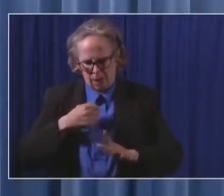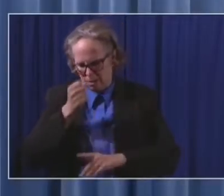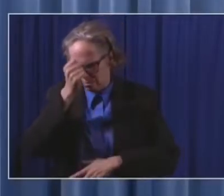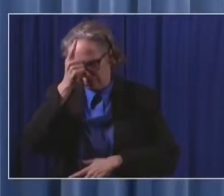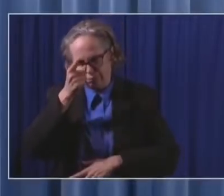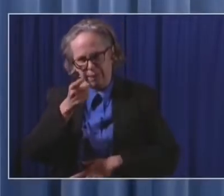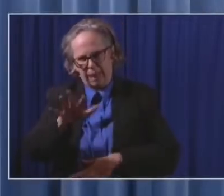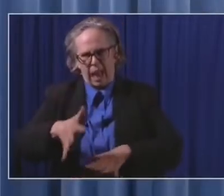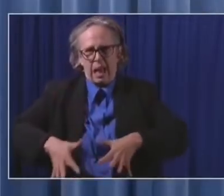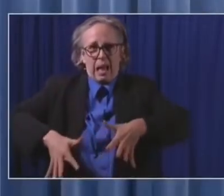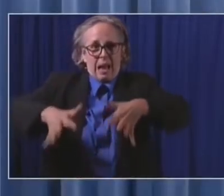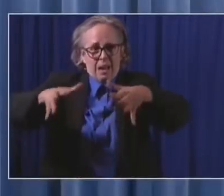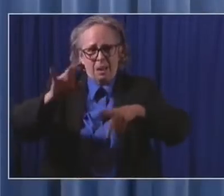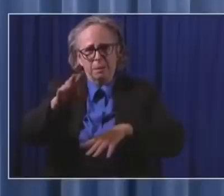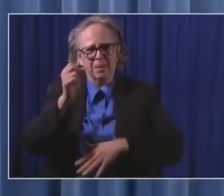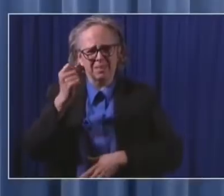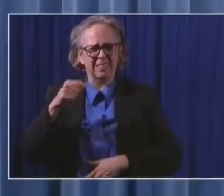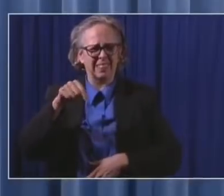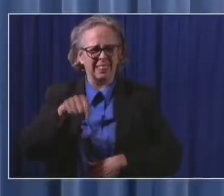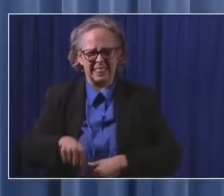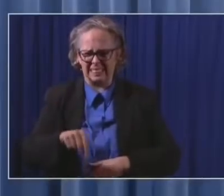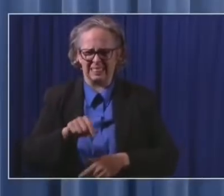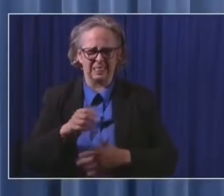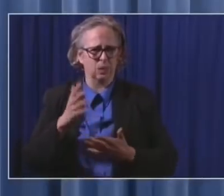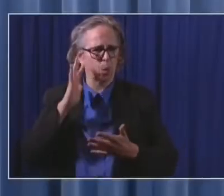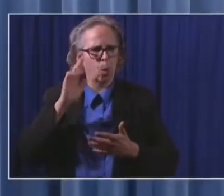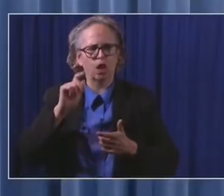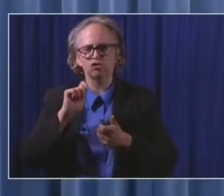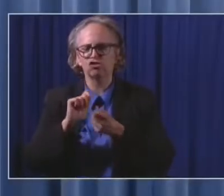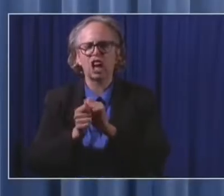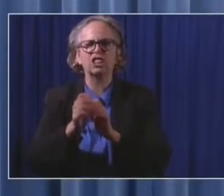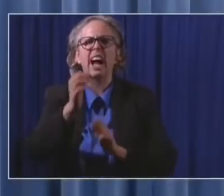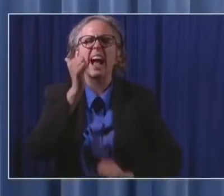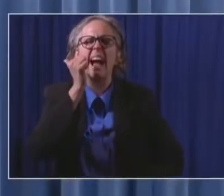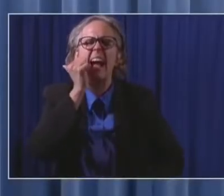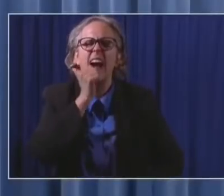know what's going on? Where are we going to be in a couple weeks?